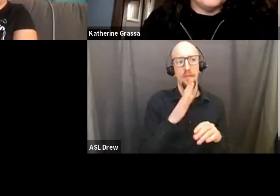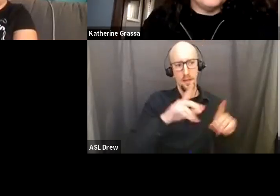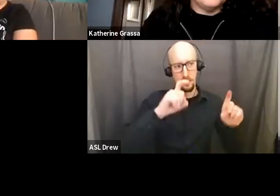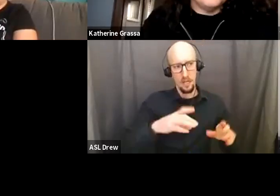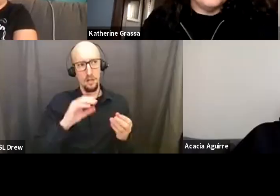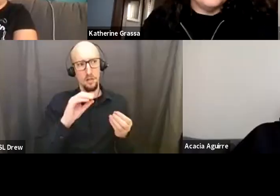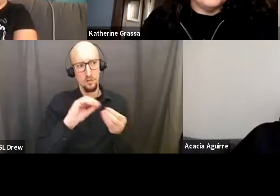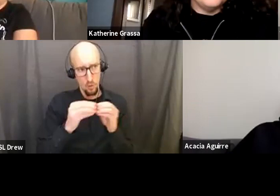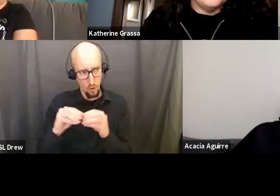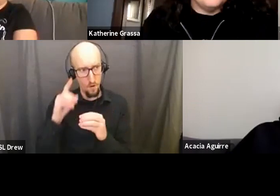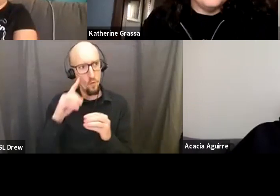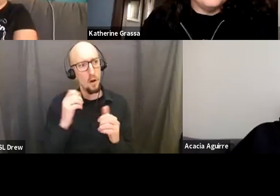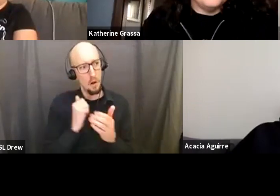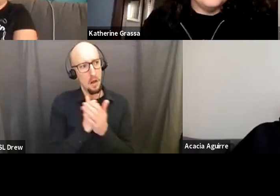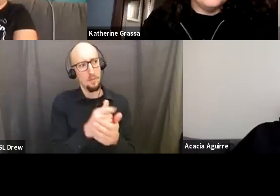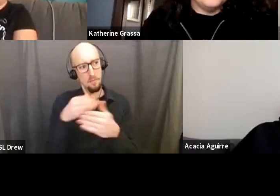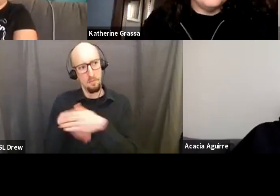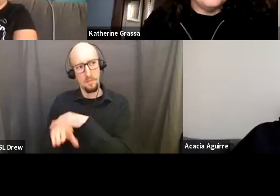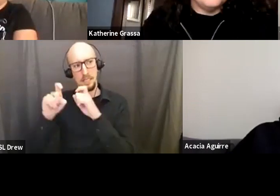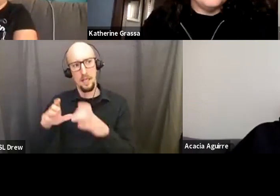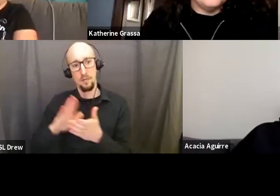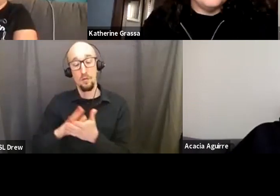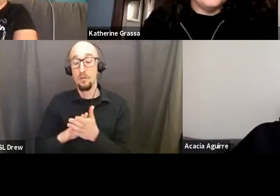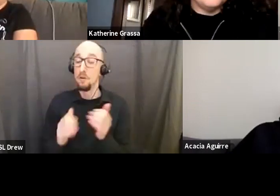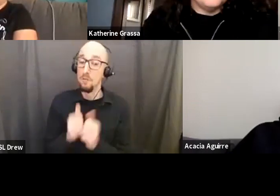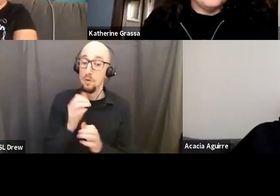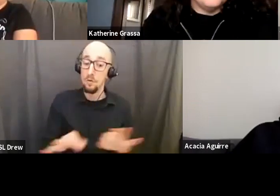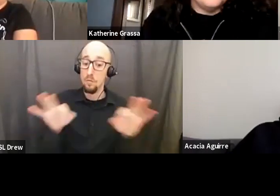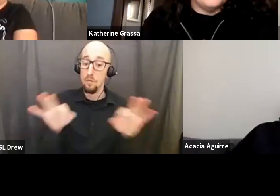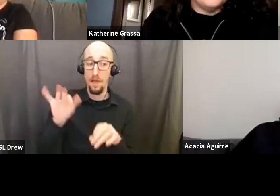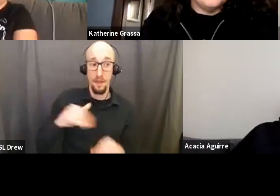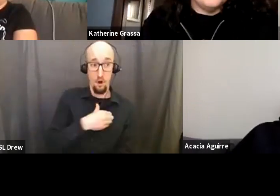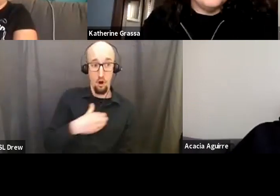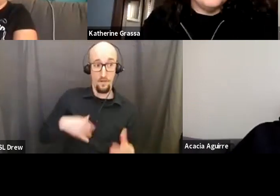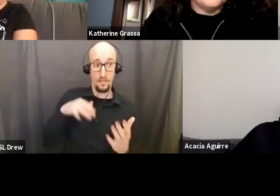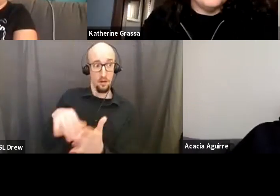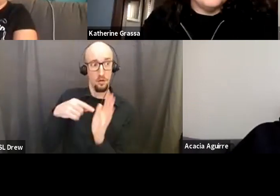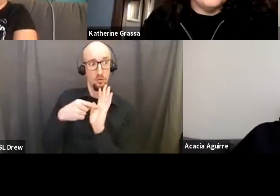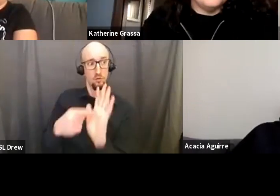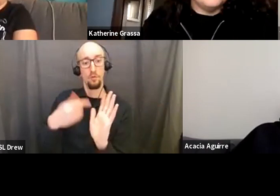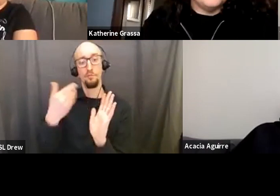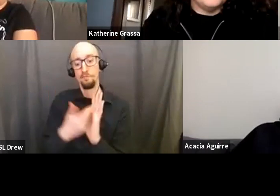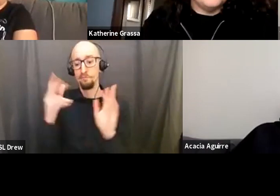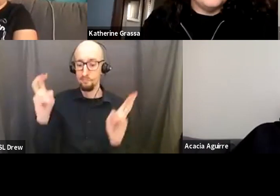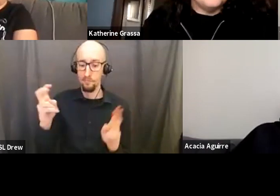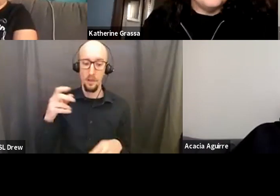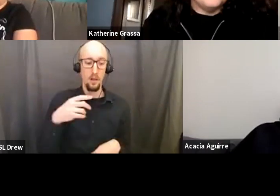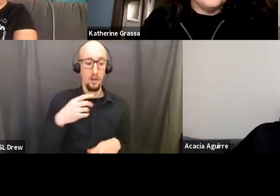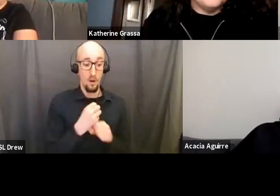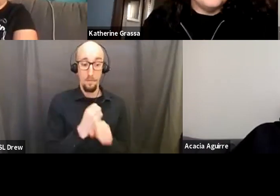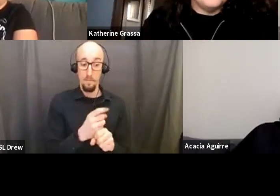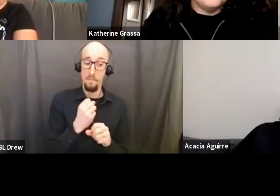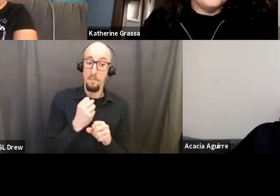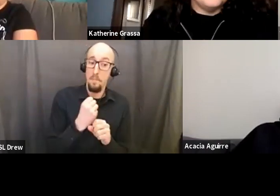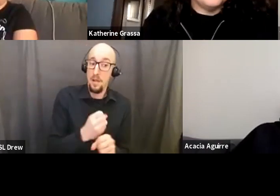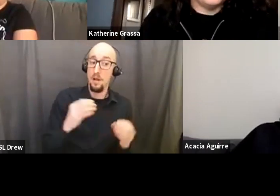schools. Most importantly, the Harvard study pointed out, quote, to make even greater